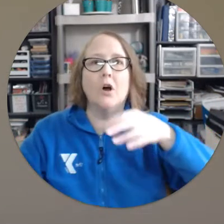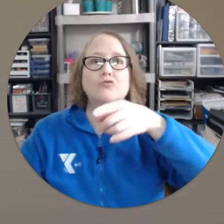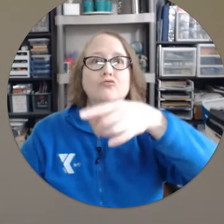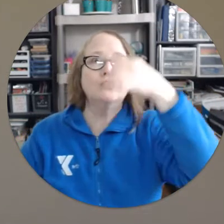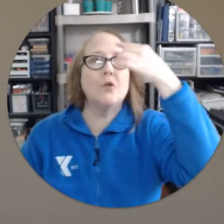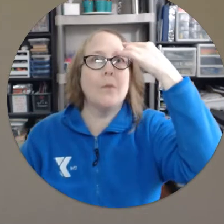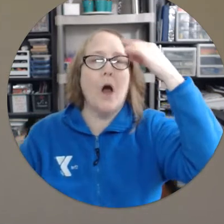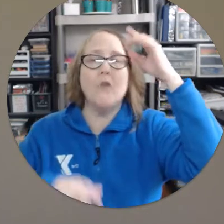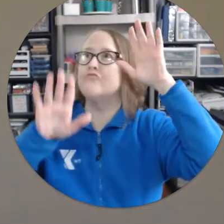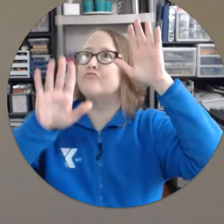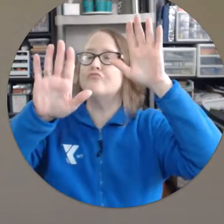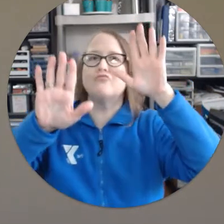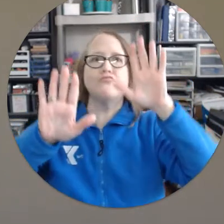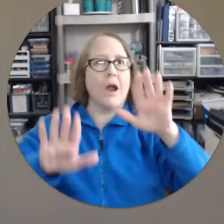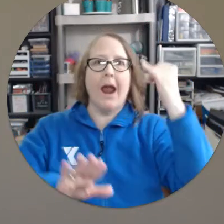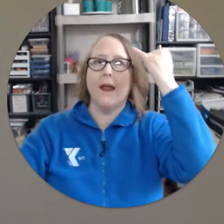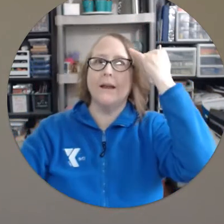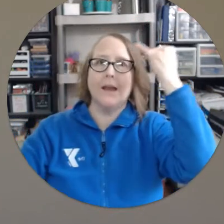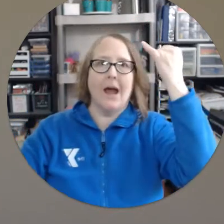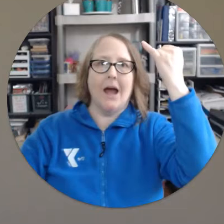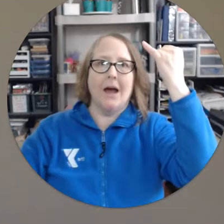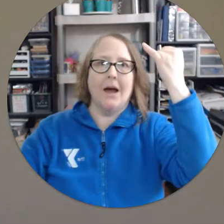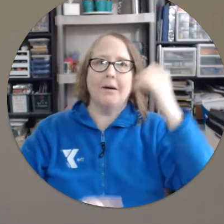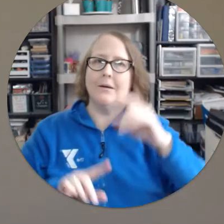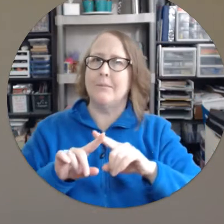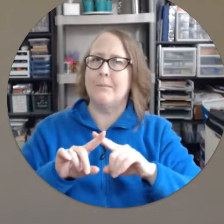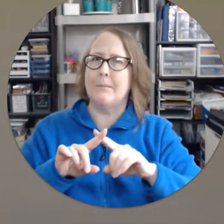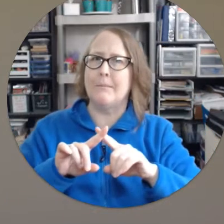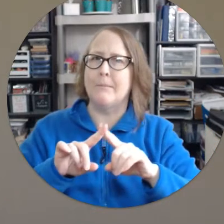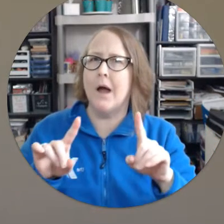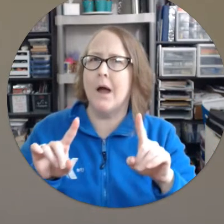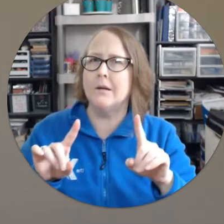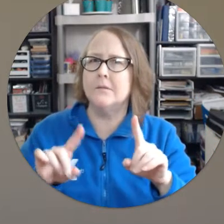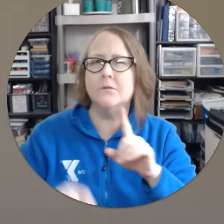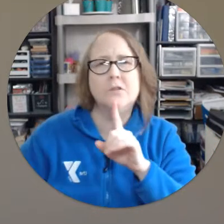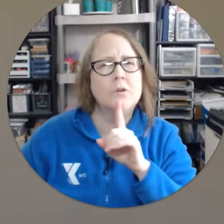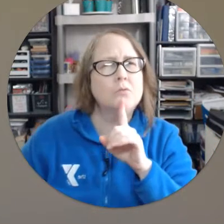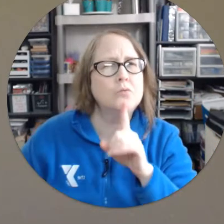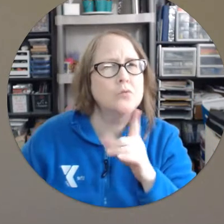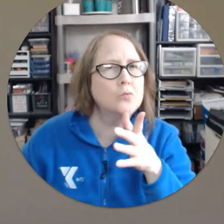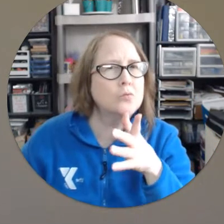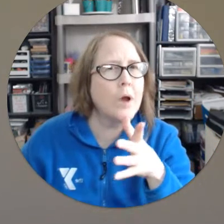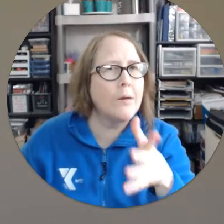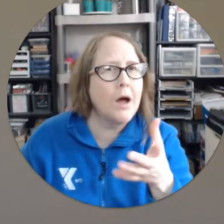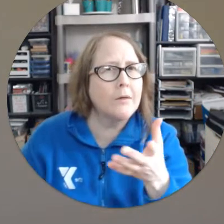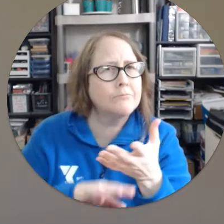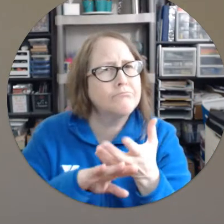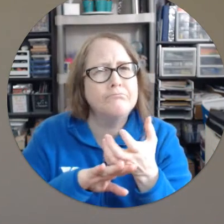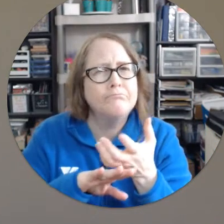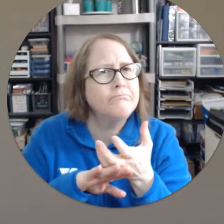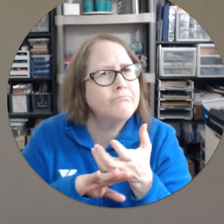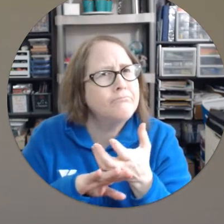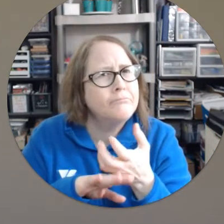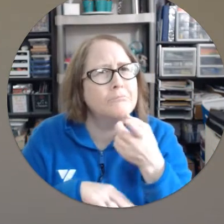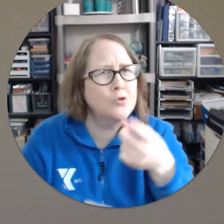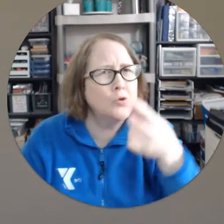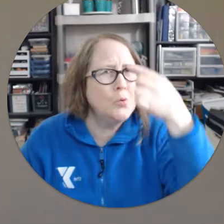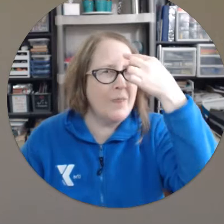a great idea. "But tell the truth, Grandma," I begged her. "Do you